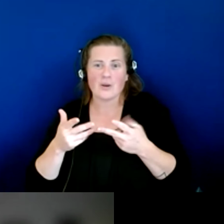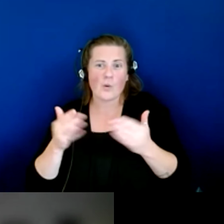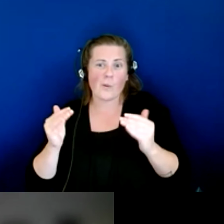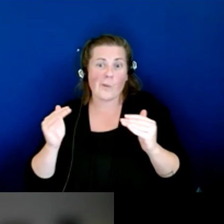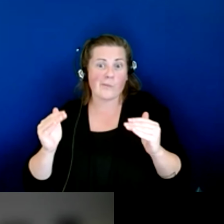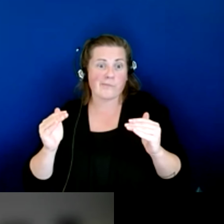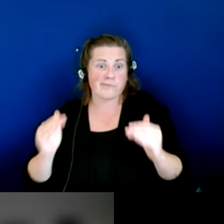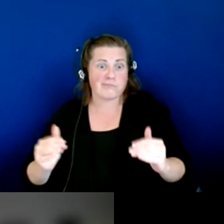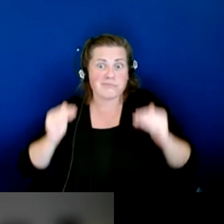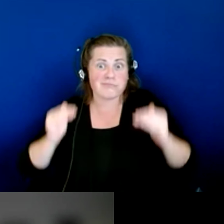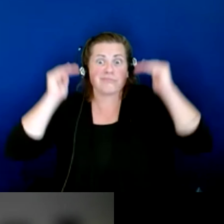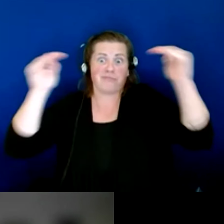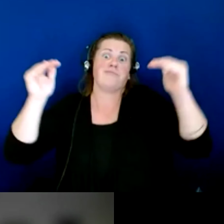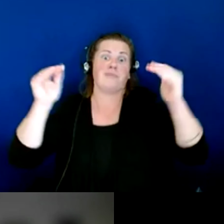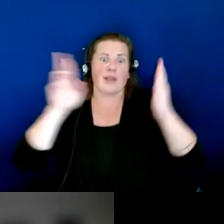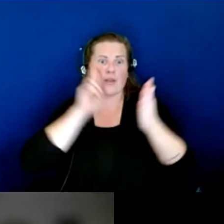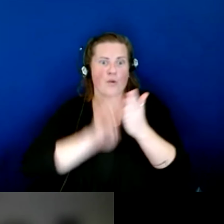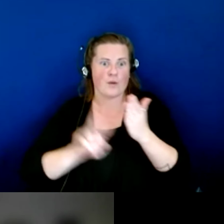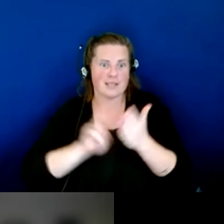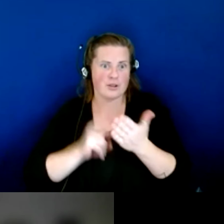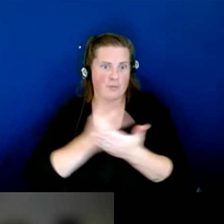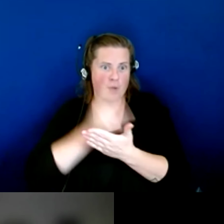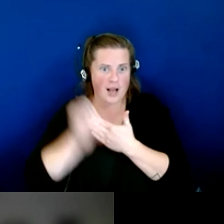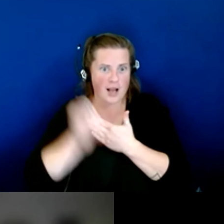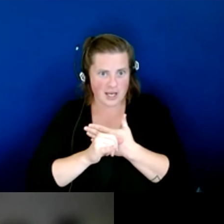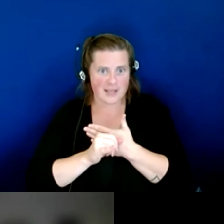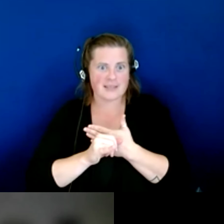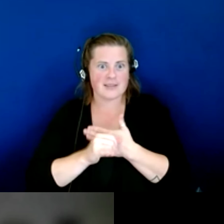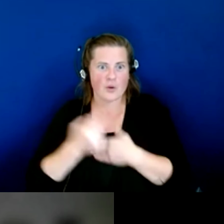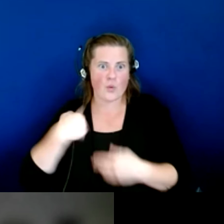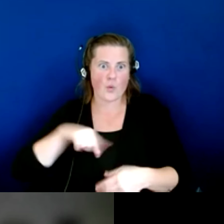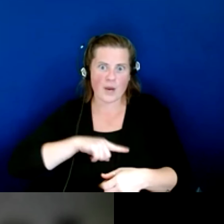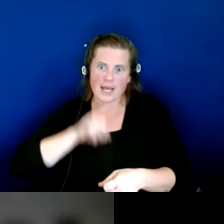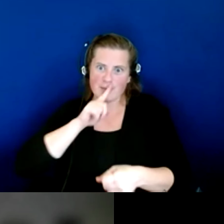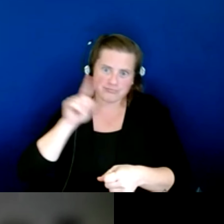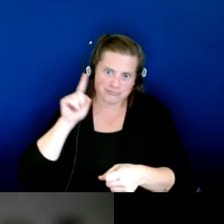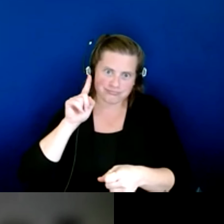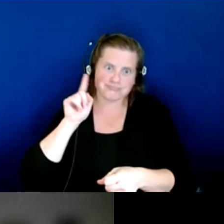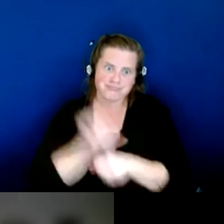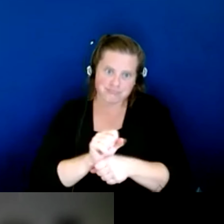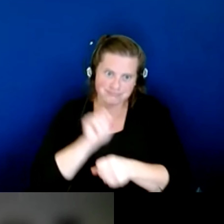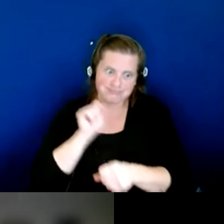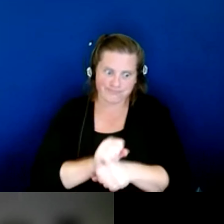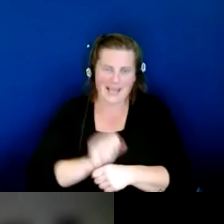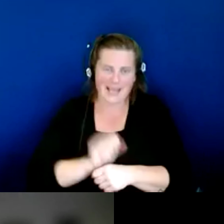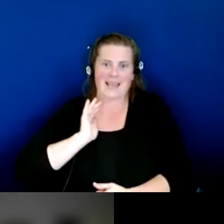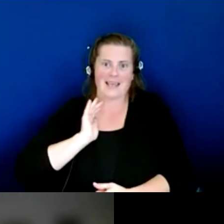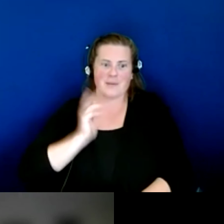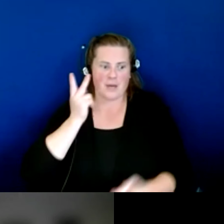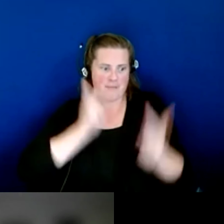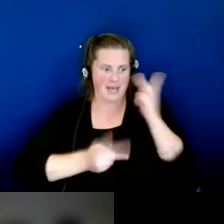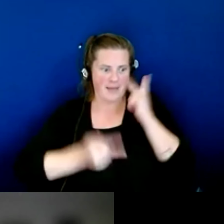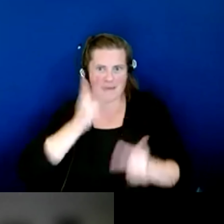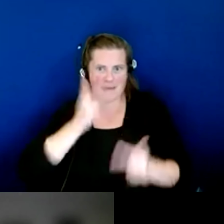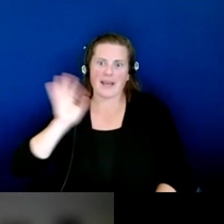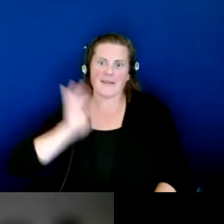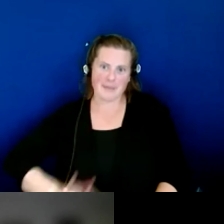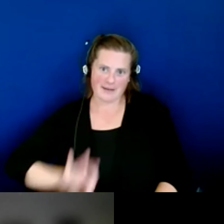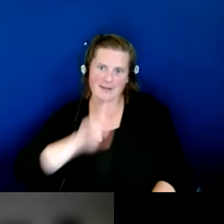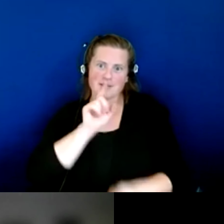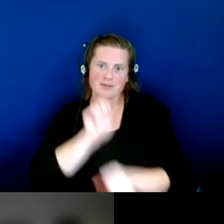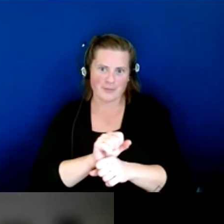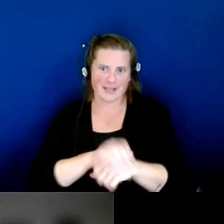level research project so we can be assured that the effects that we saw were truly attributable to